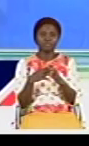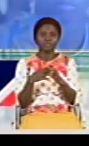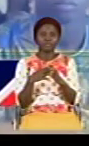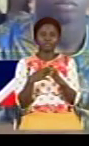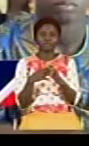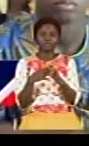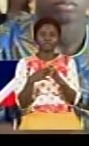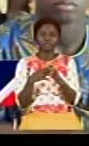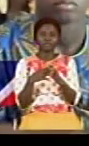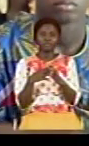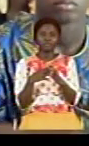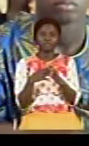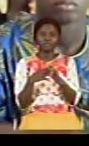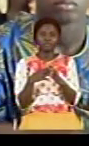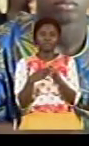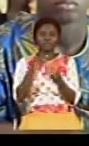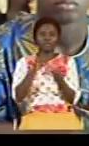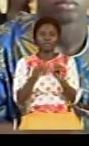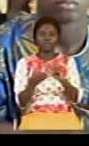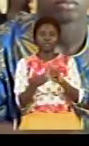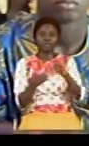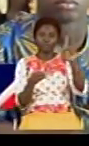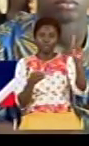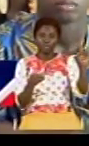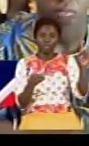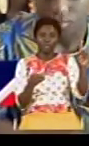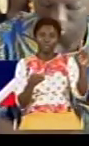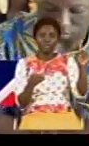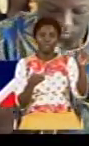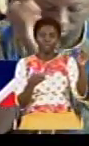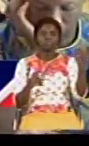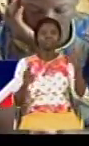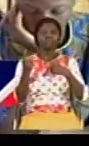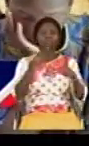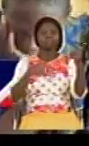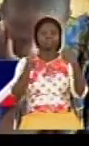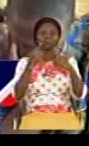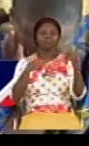holiness. Number one. Tell me number one.